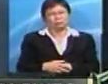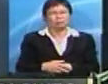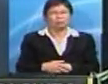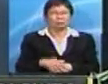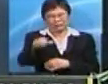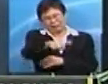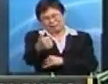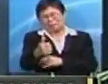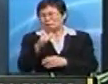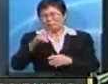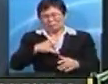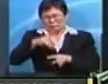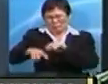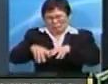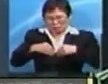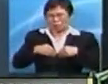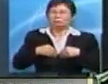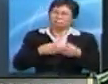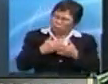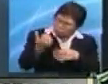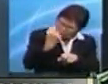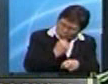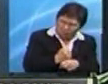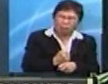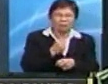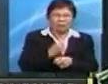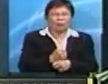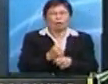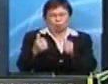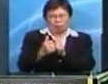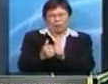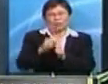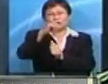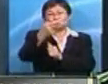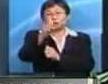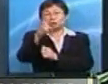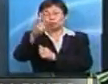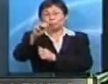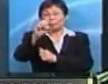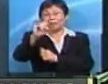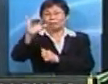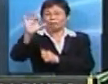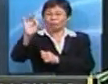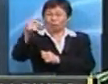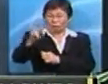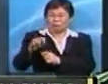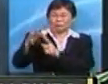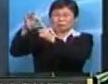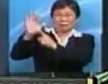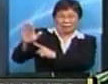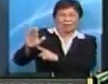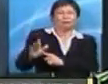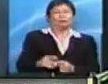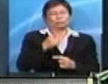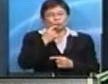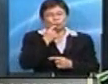progress. We continue to engage them. And the appointment of Chu Mei Fan earlier specifically to address the